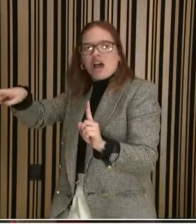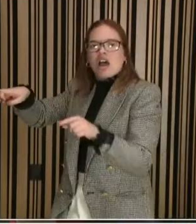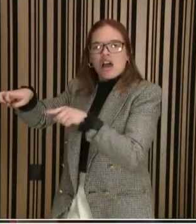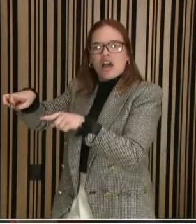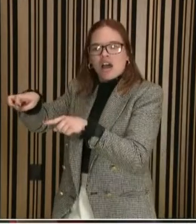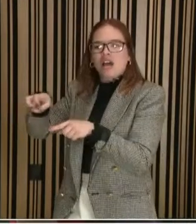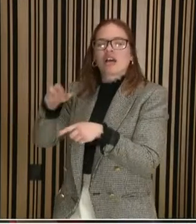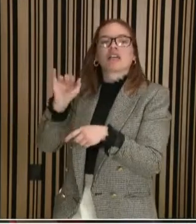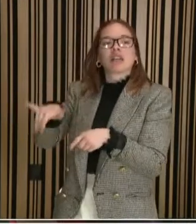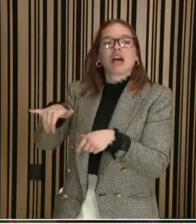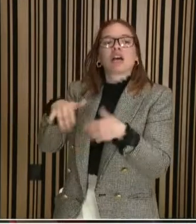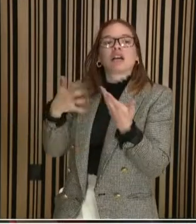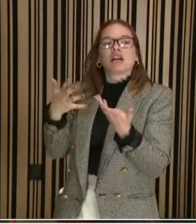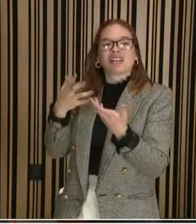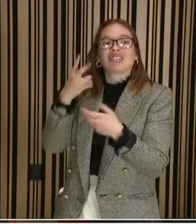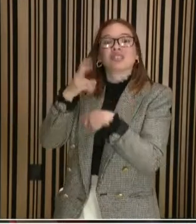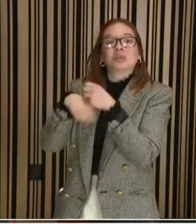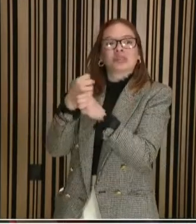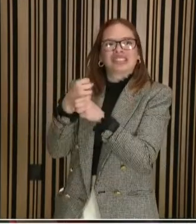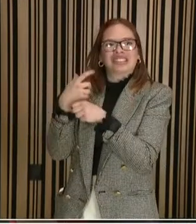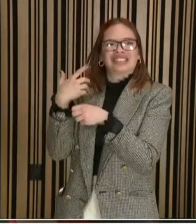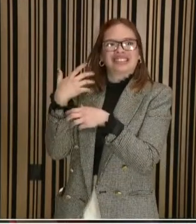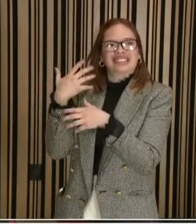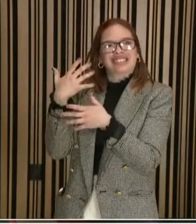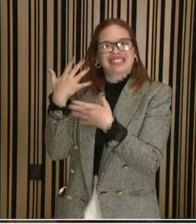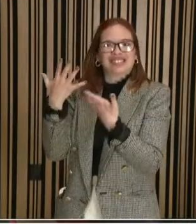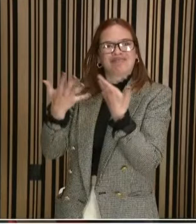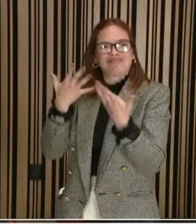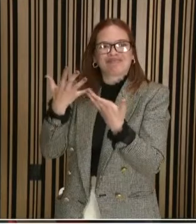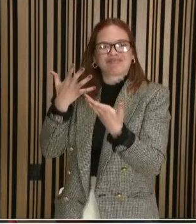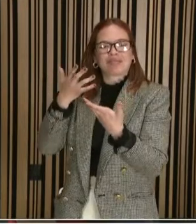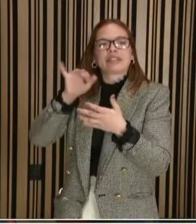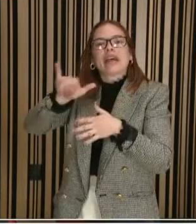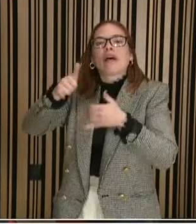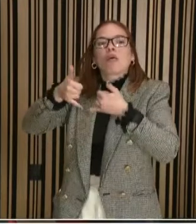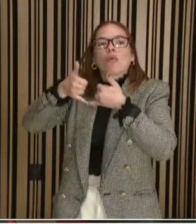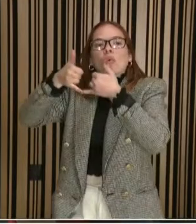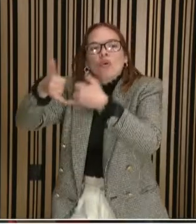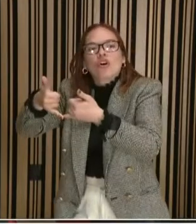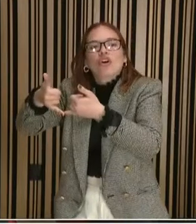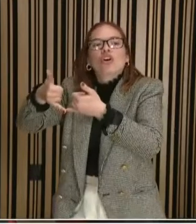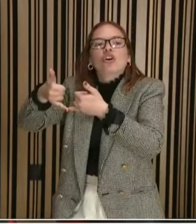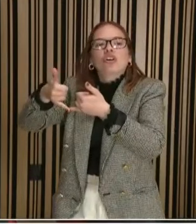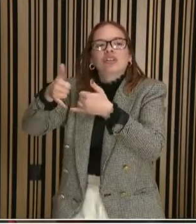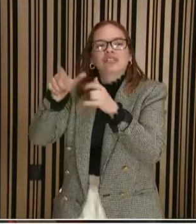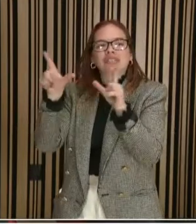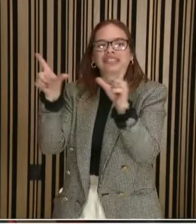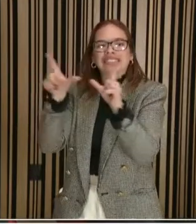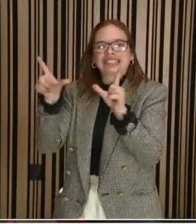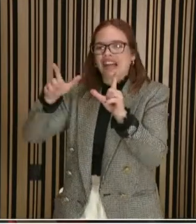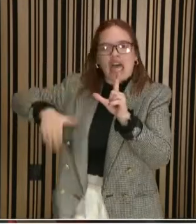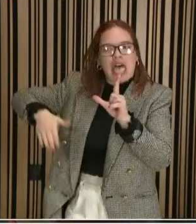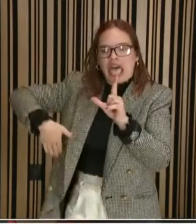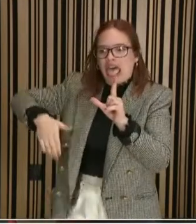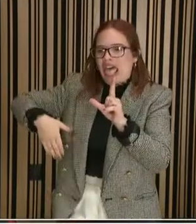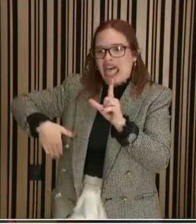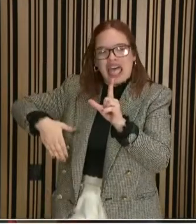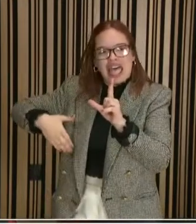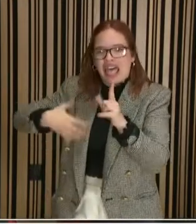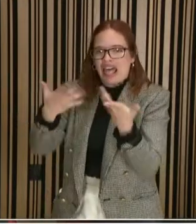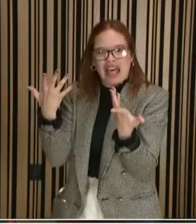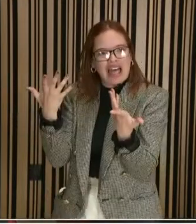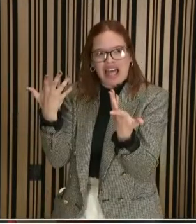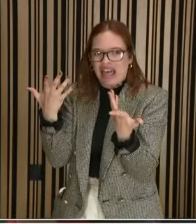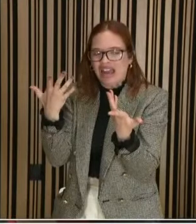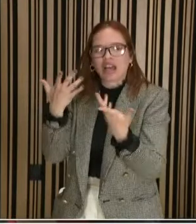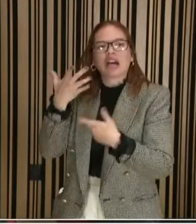years, essentially, because it's been unaccredited. Is part of this because of that, you have to use what you got, or